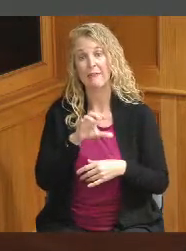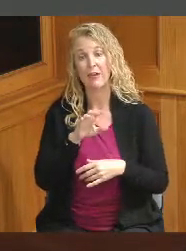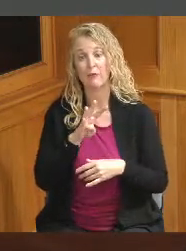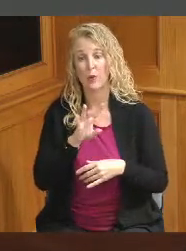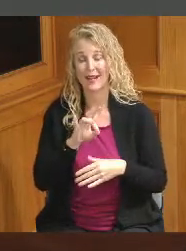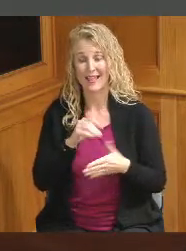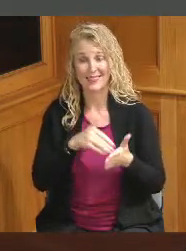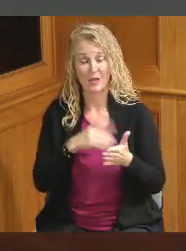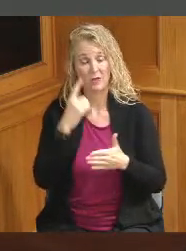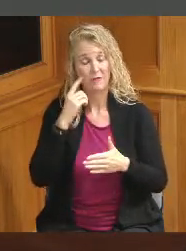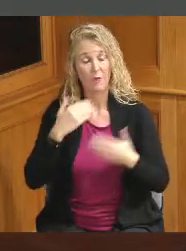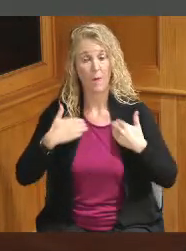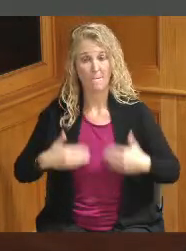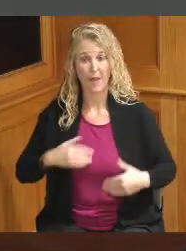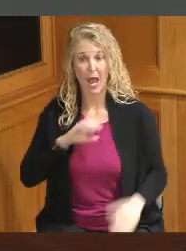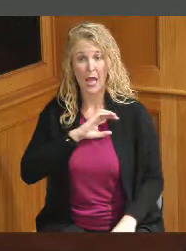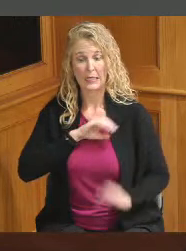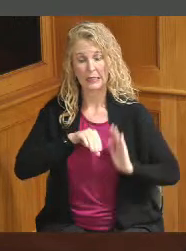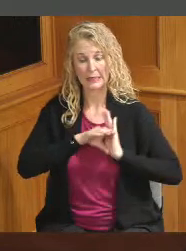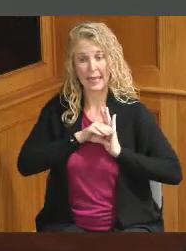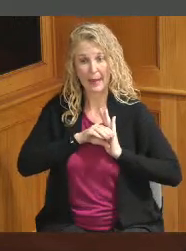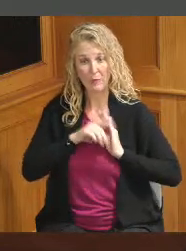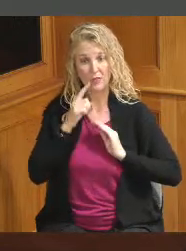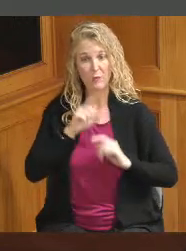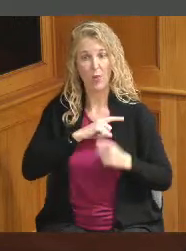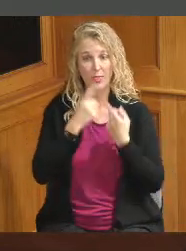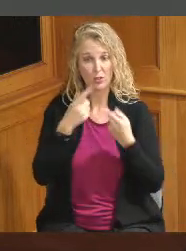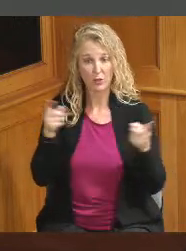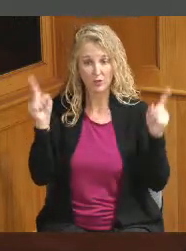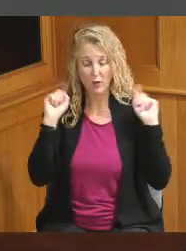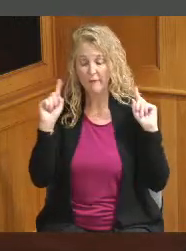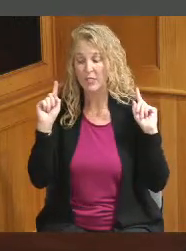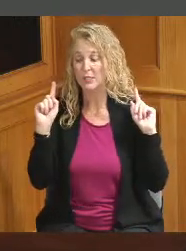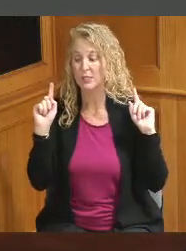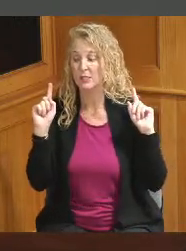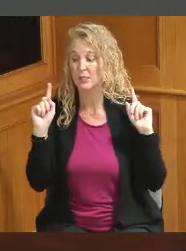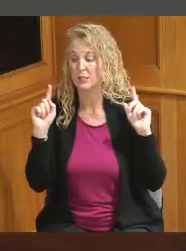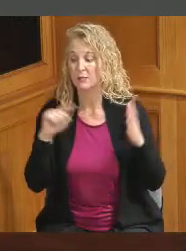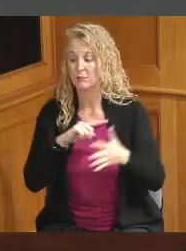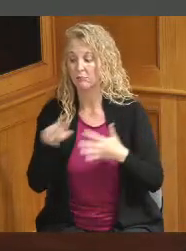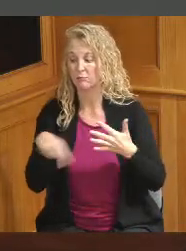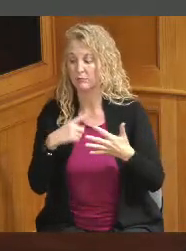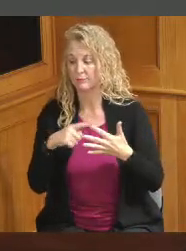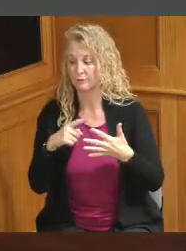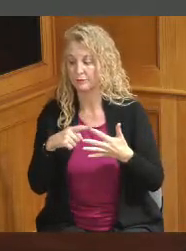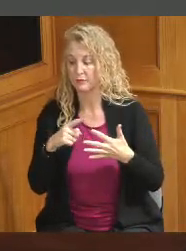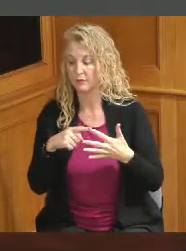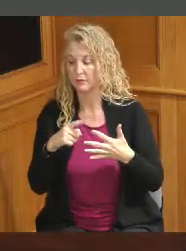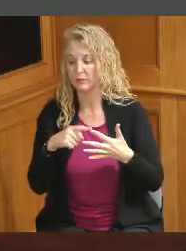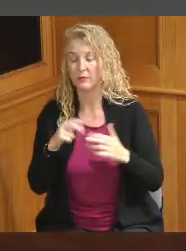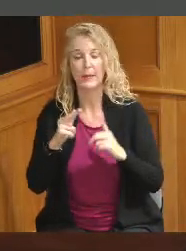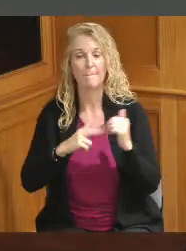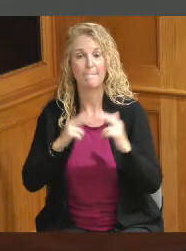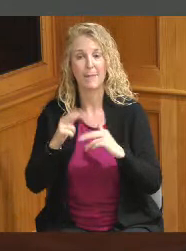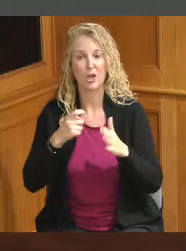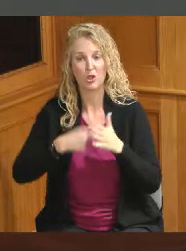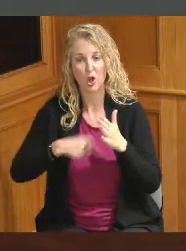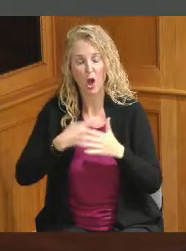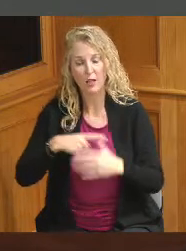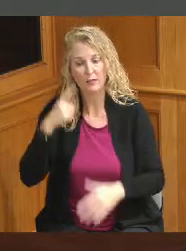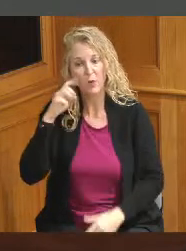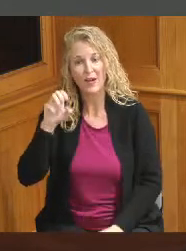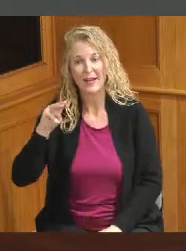$748,000 for body cameras, leasing and storage in the sheriff's office. It includes build-out costs for the